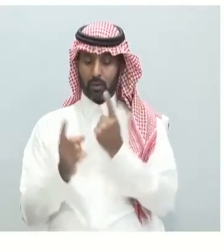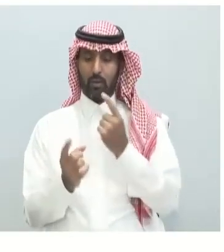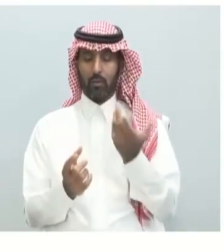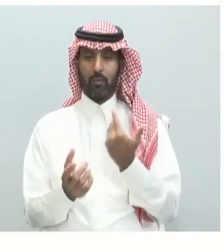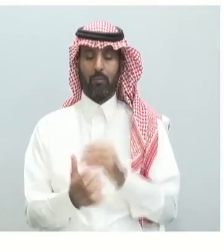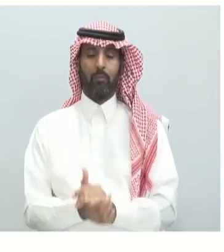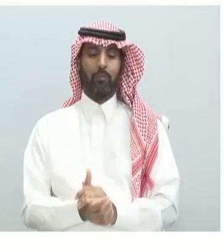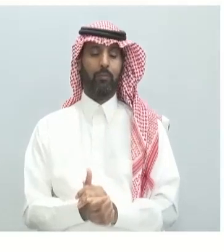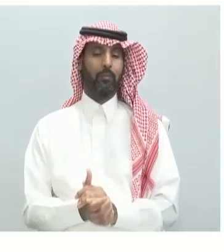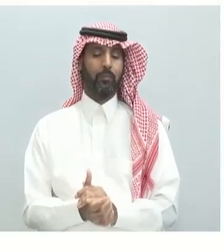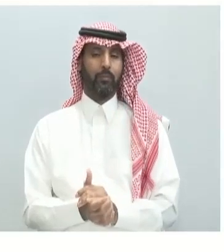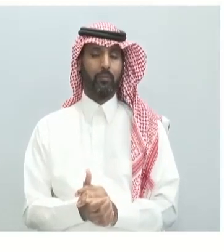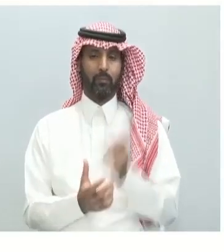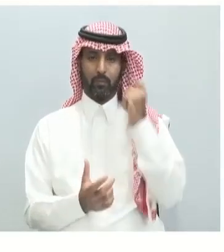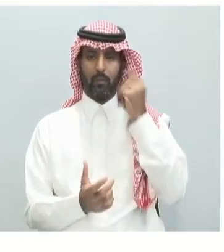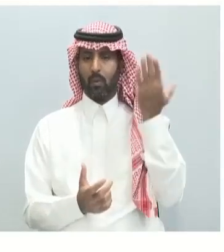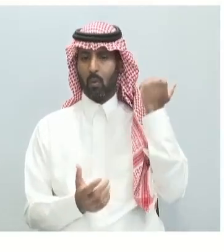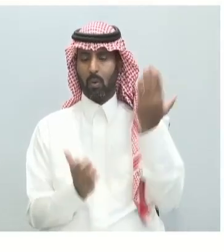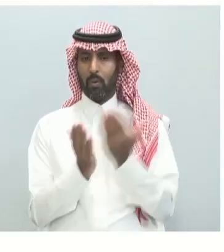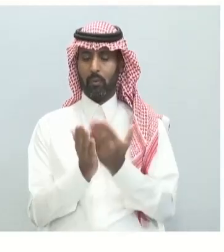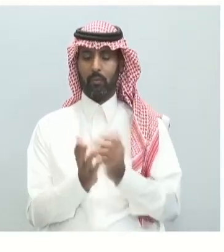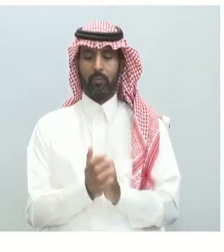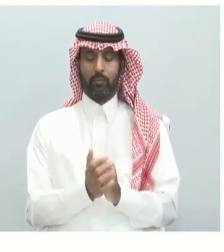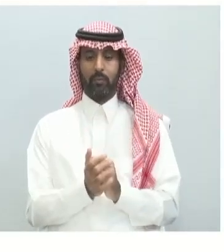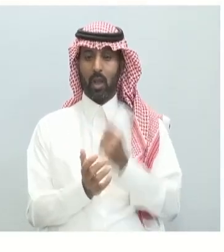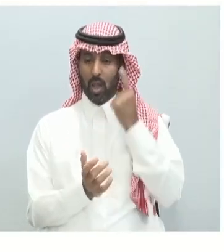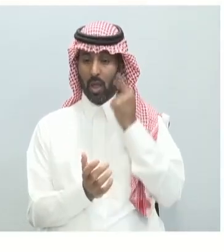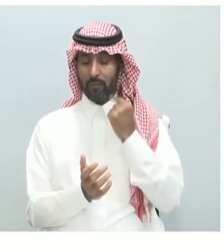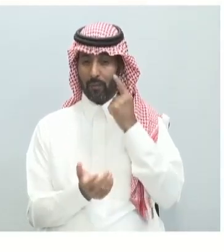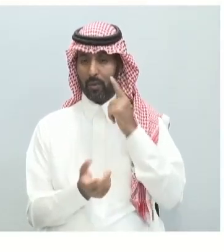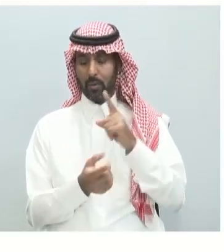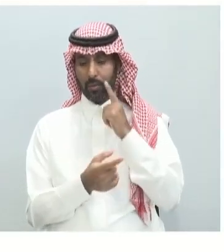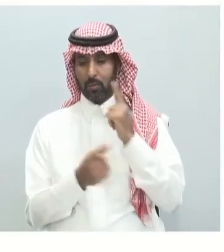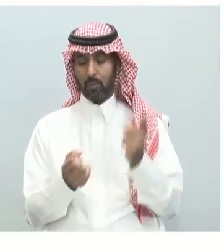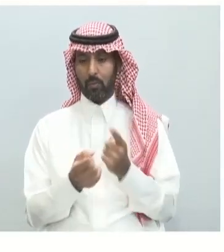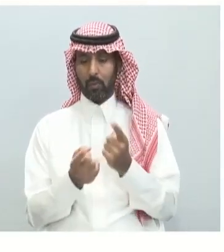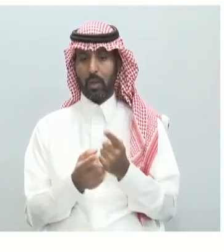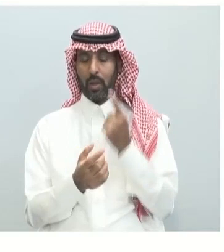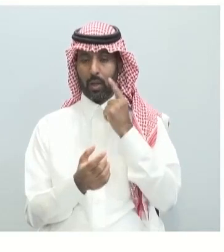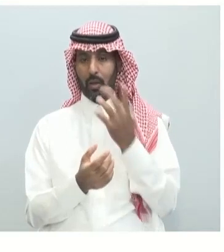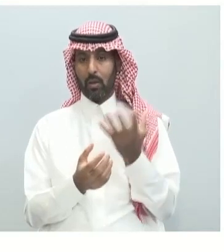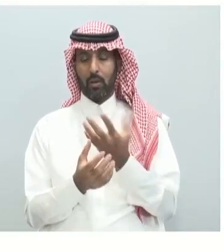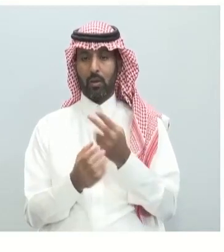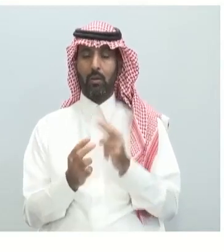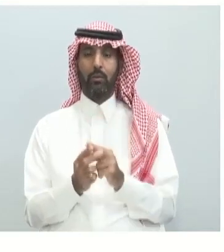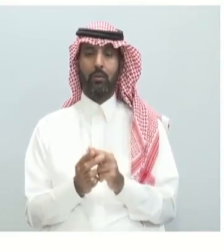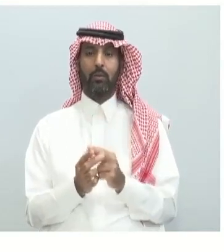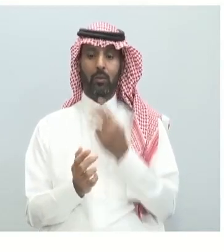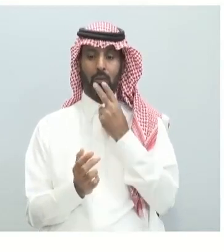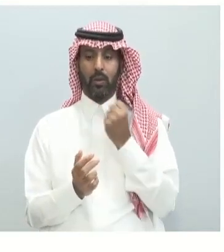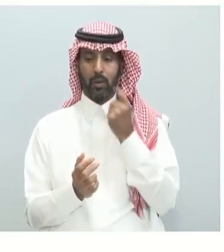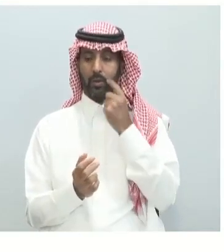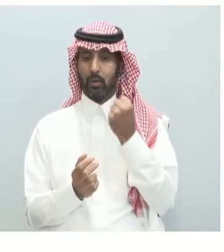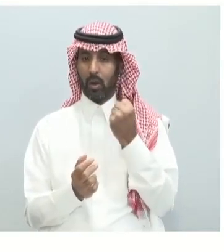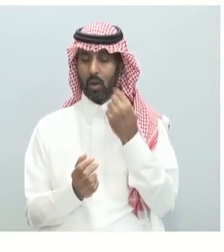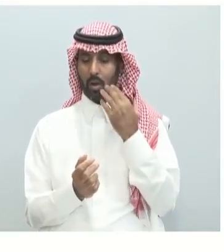each other. So, if you remember our previous lesson, living off the grid. If you remember living off the grid, what does